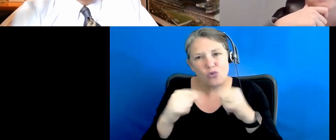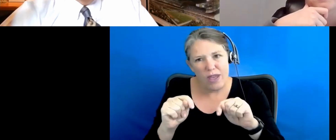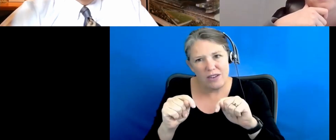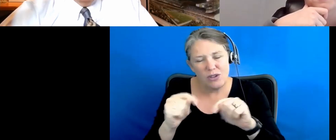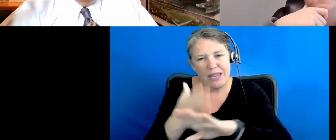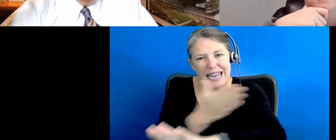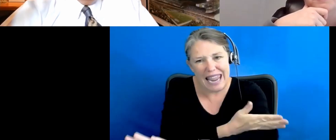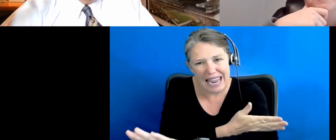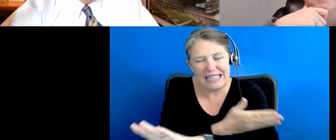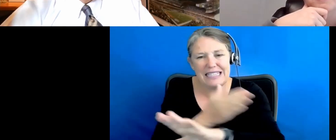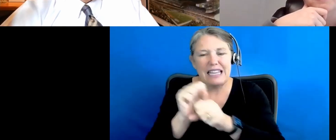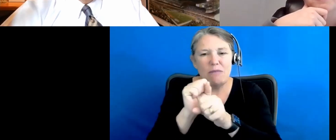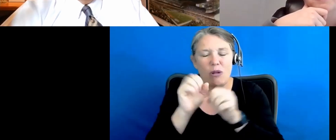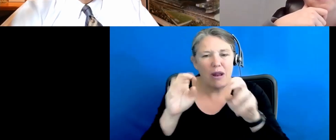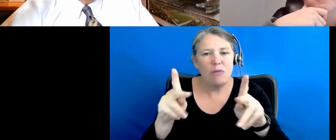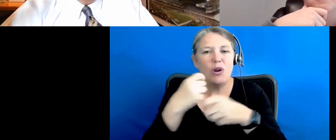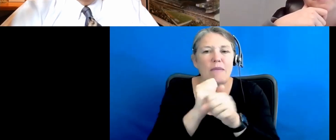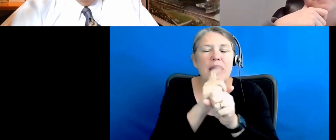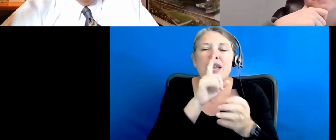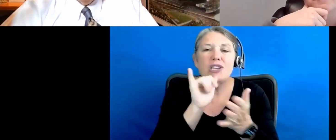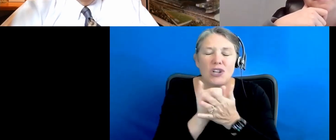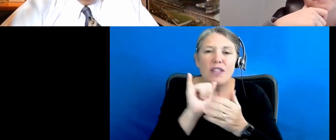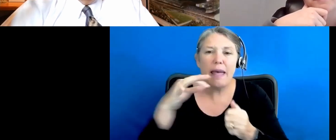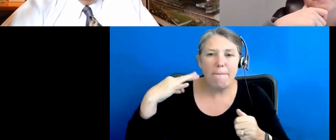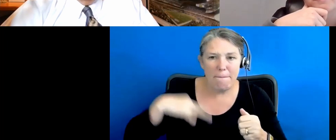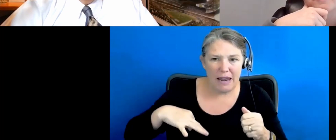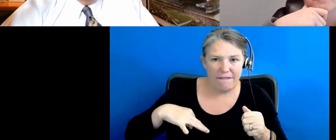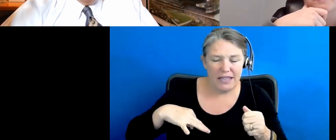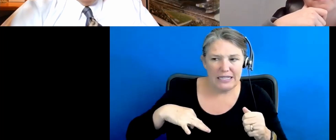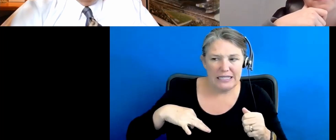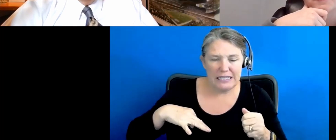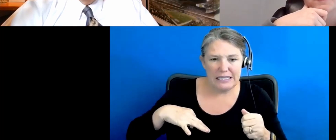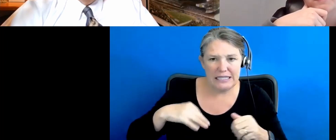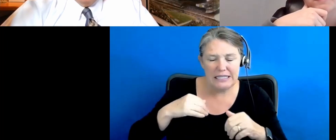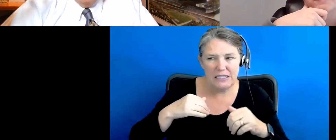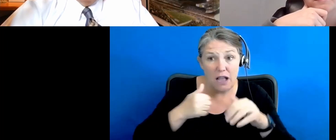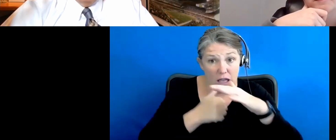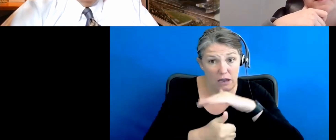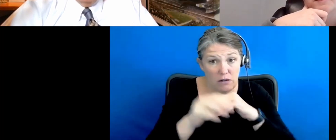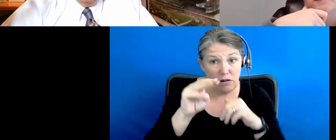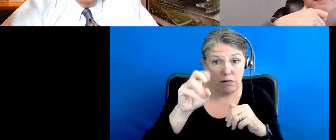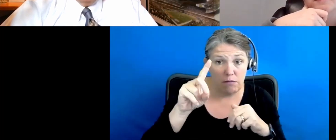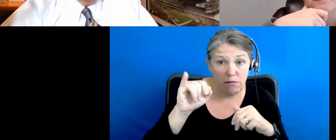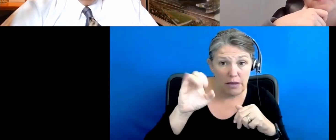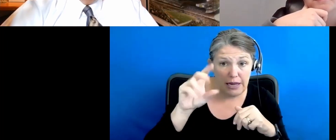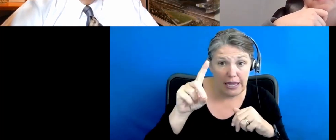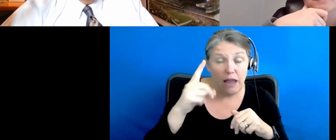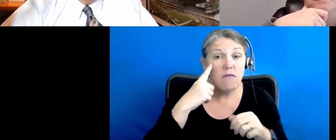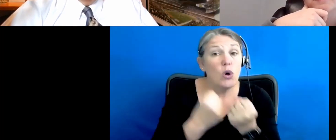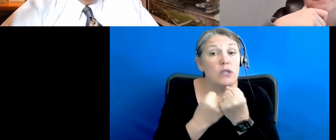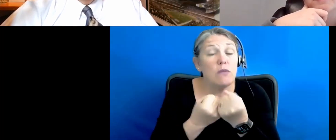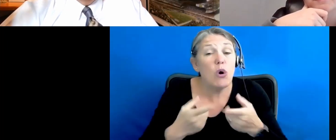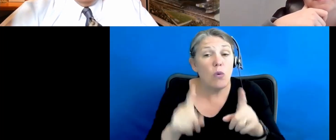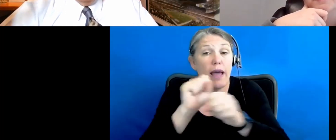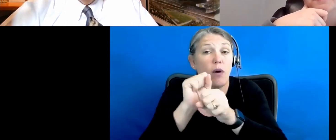with disabilities by making sure that their benefits under Medicaid for support while they're at work are